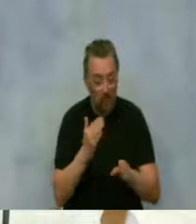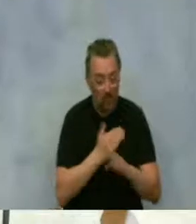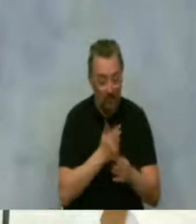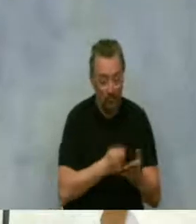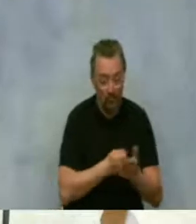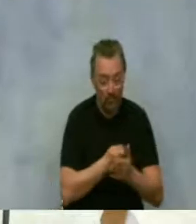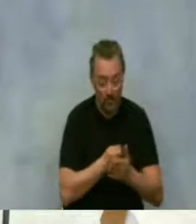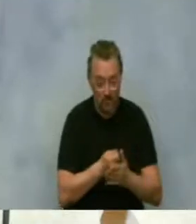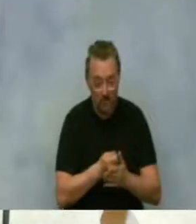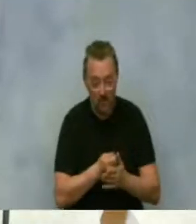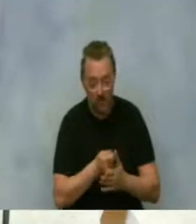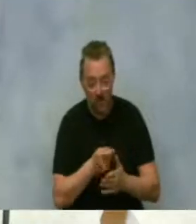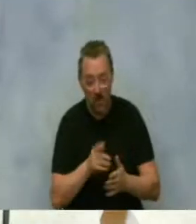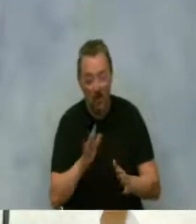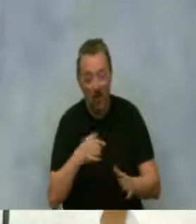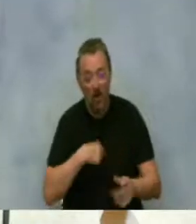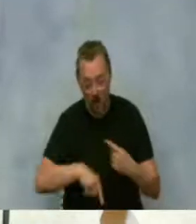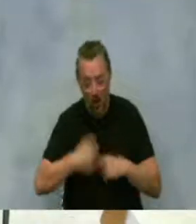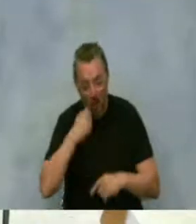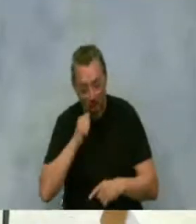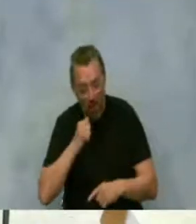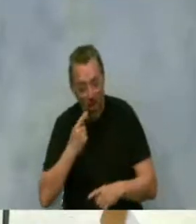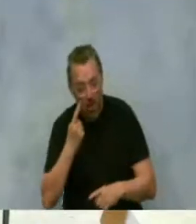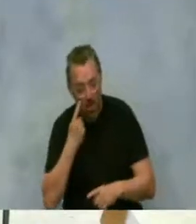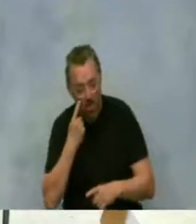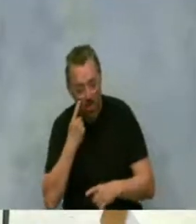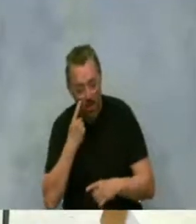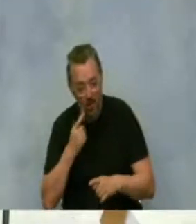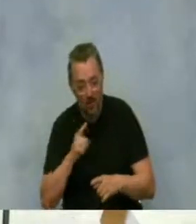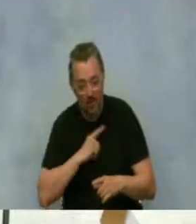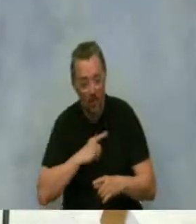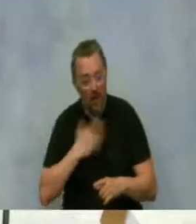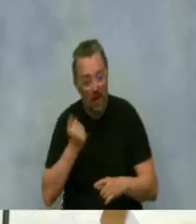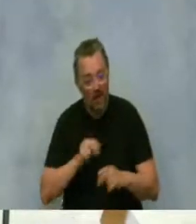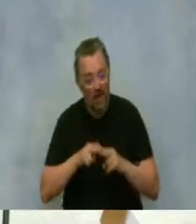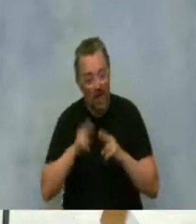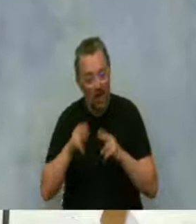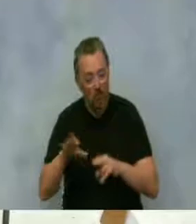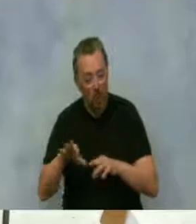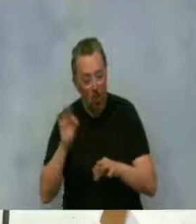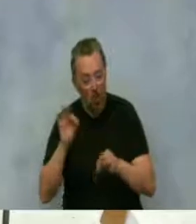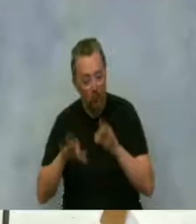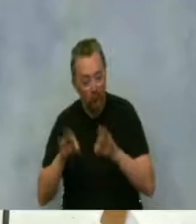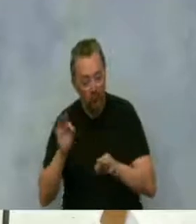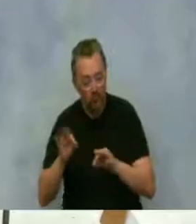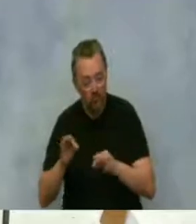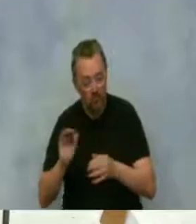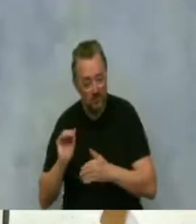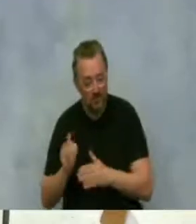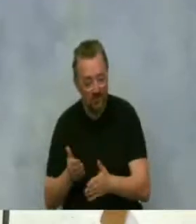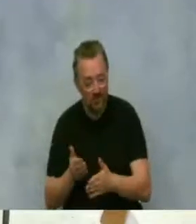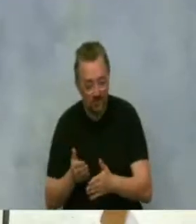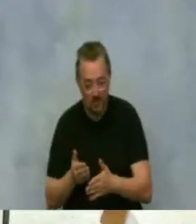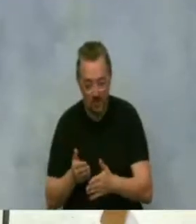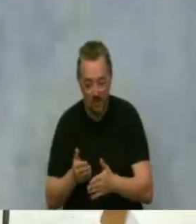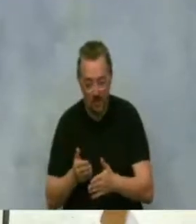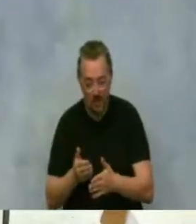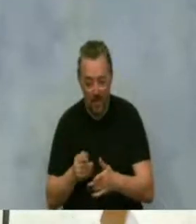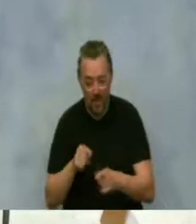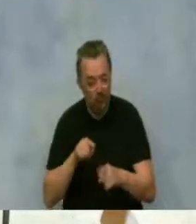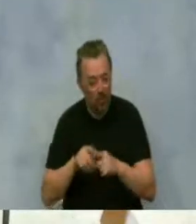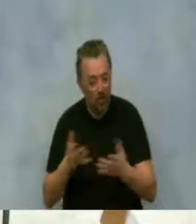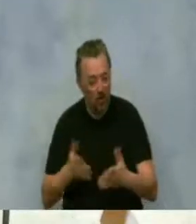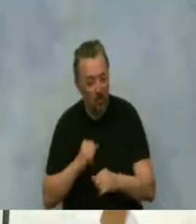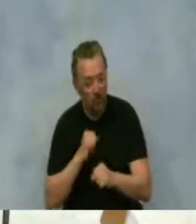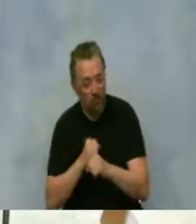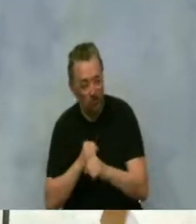be increased demand. We will keep an eye on that. You know, we have got housing option services there for anybody regardless of tenure. We try to promote access to